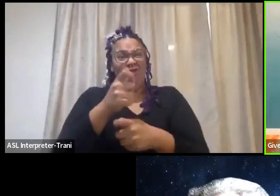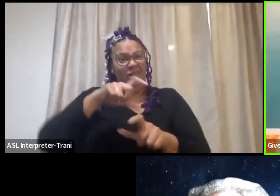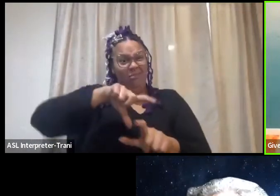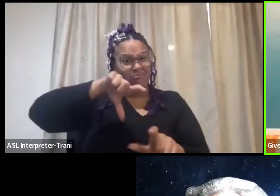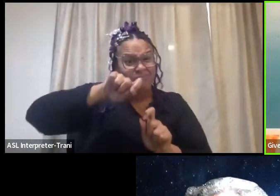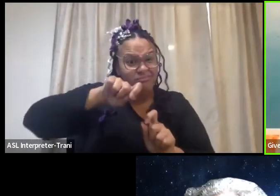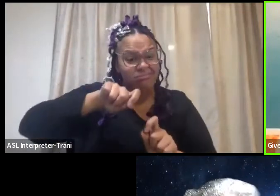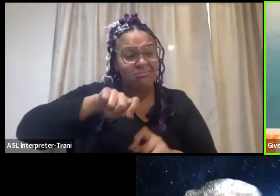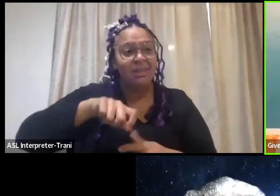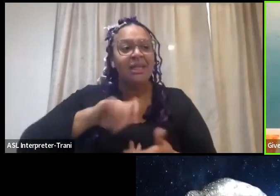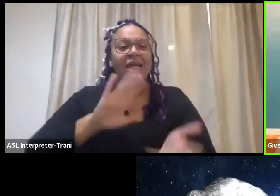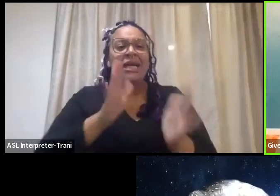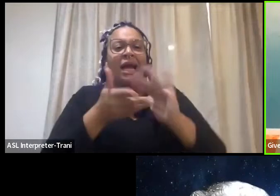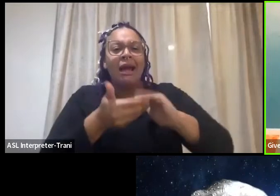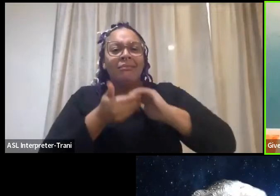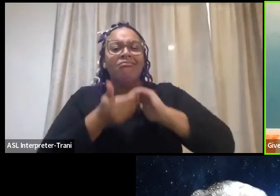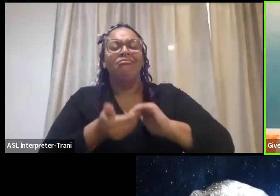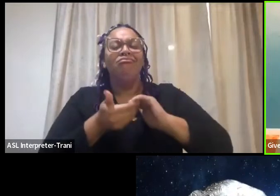Collaboration between